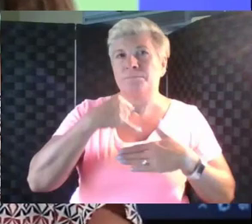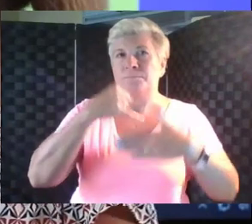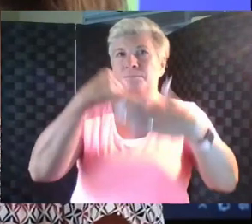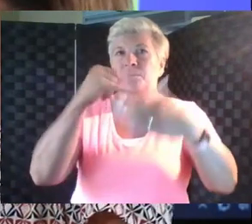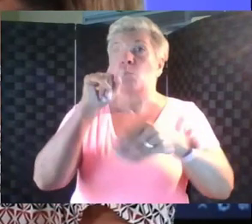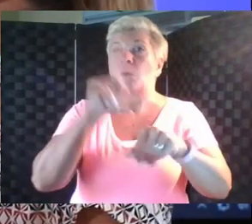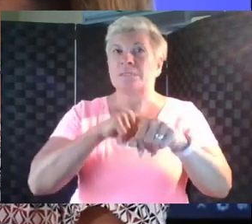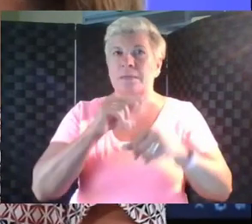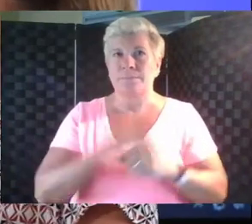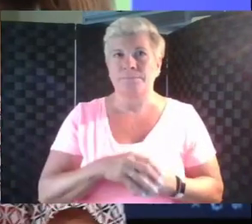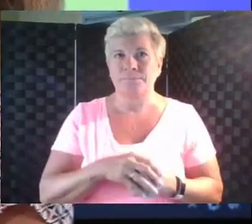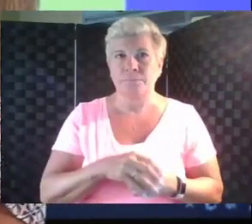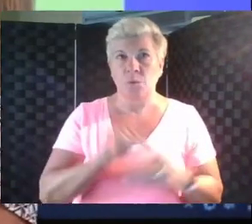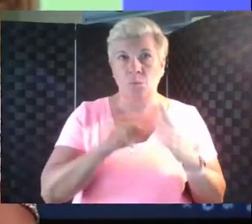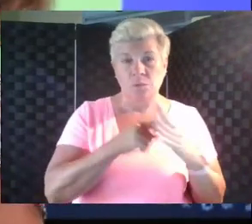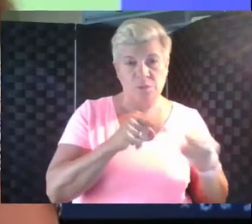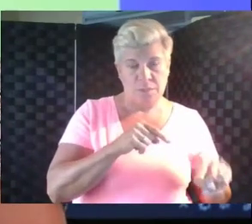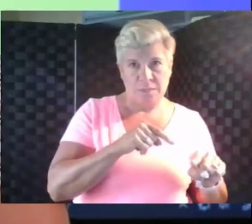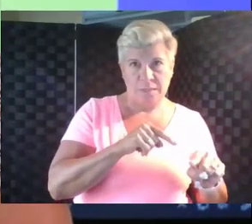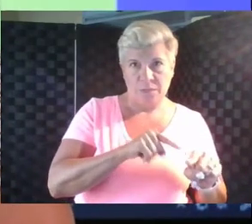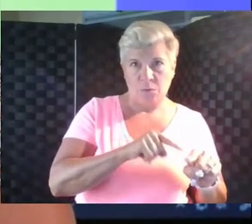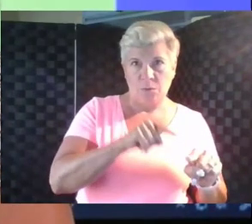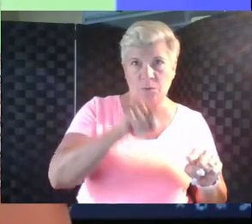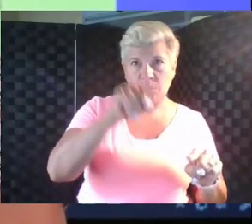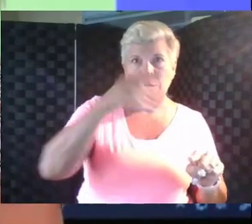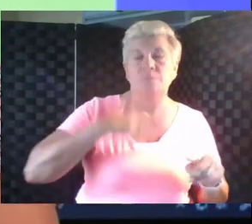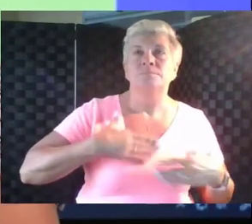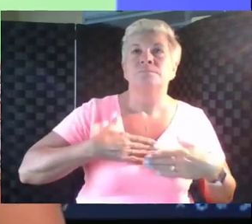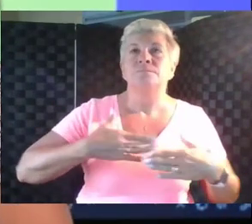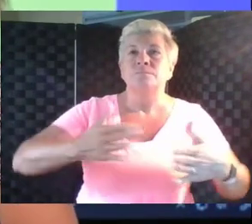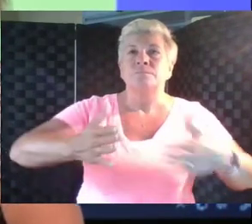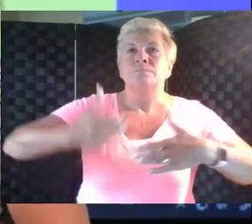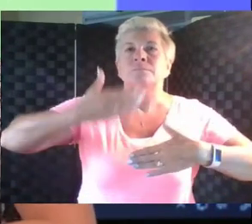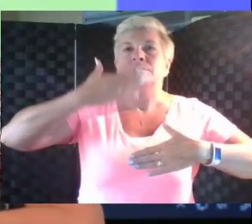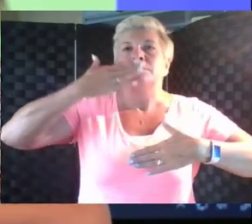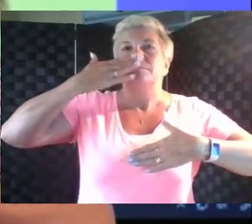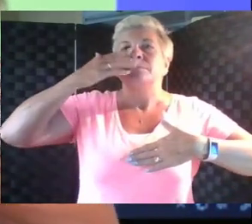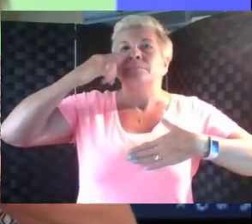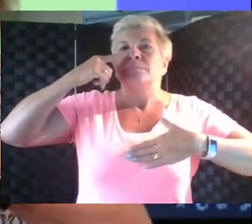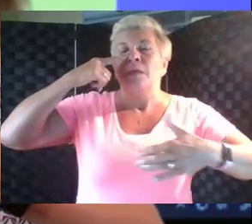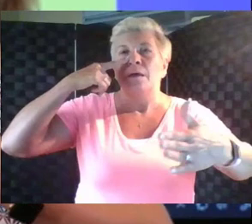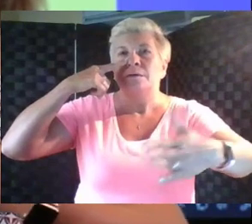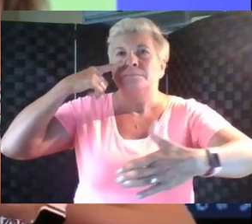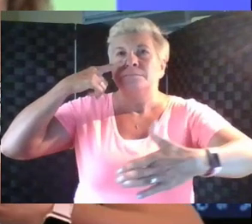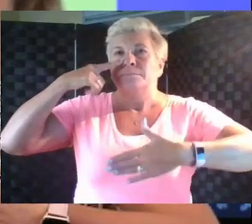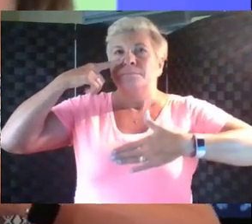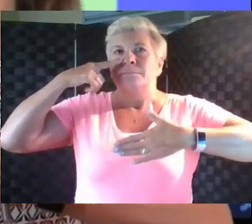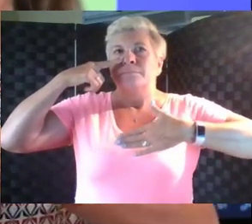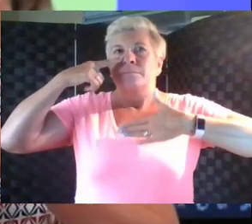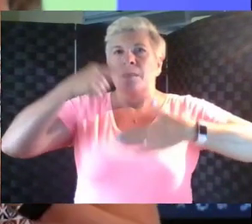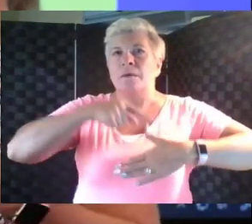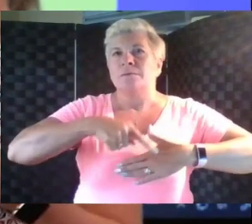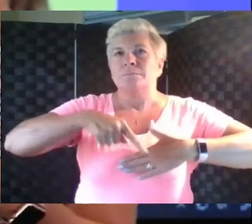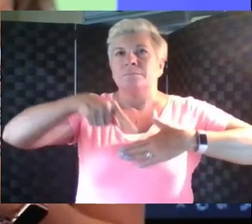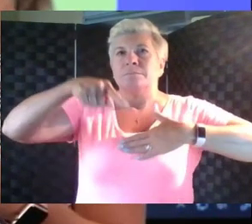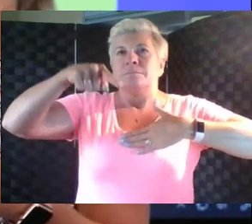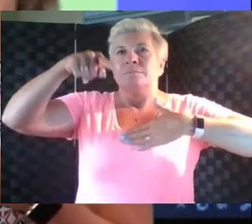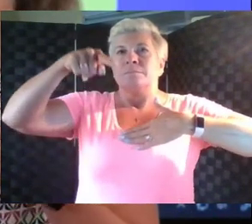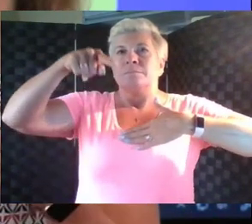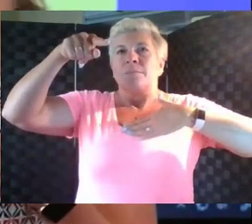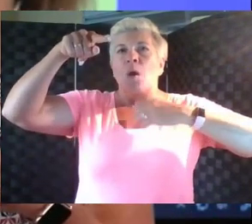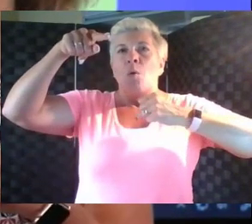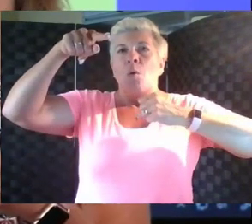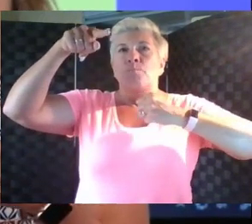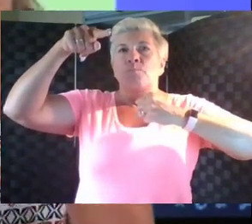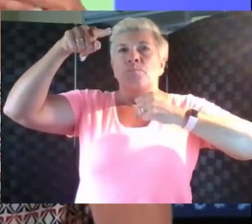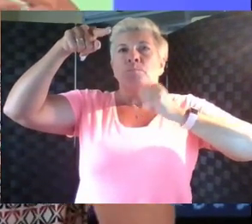time today. We're going to start over here, and as we go up the mountain, we're going to take a nice big deep breath in. We're going to stop and hold it at the top